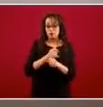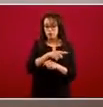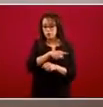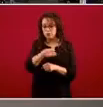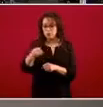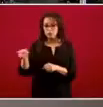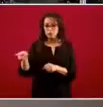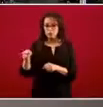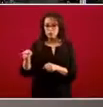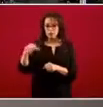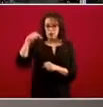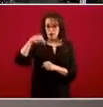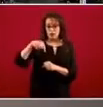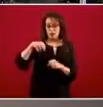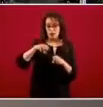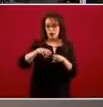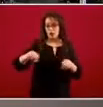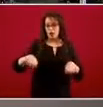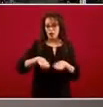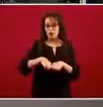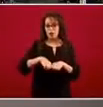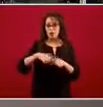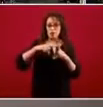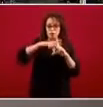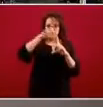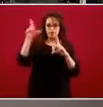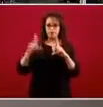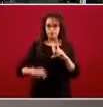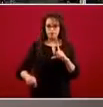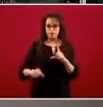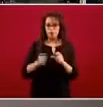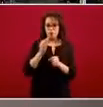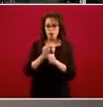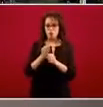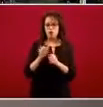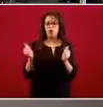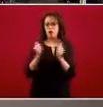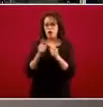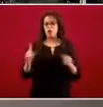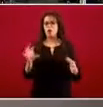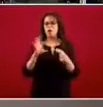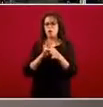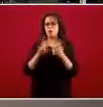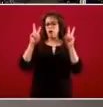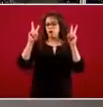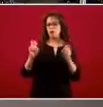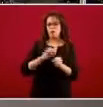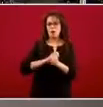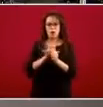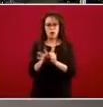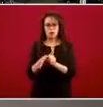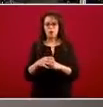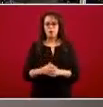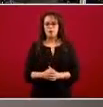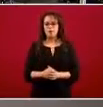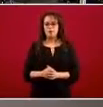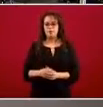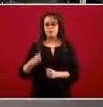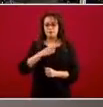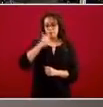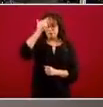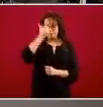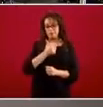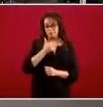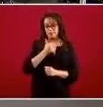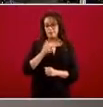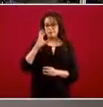some information about the clinic investigation that the IMSS is currently working on regarding